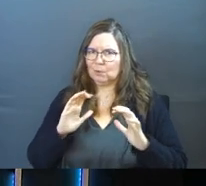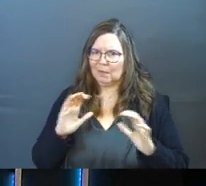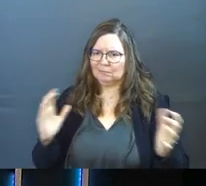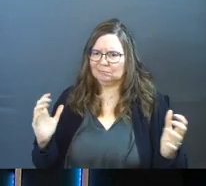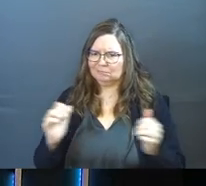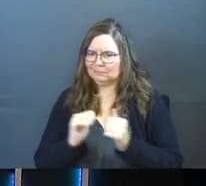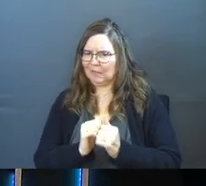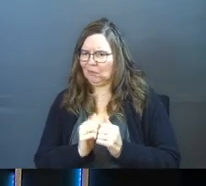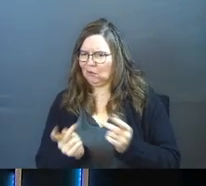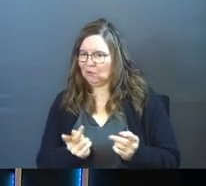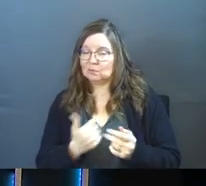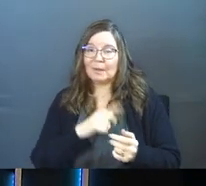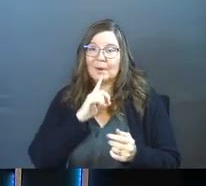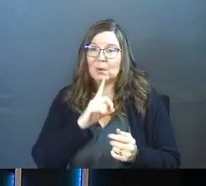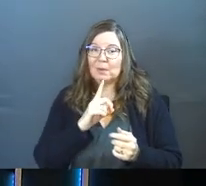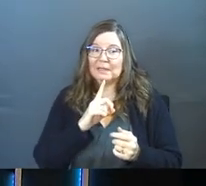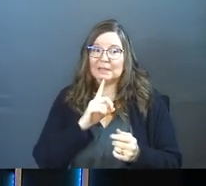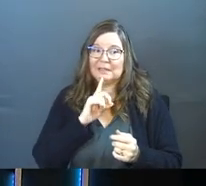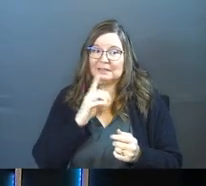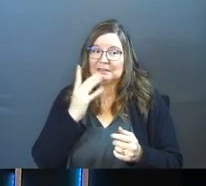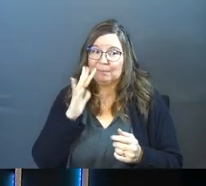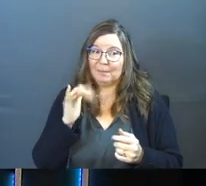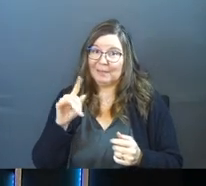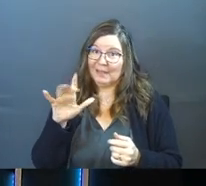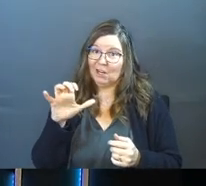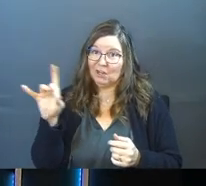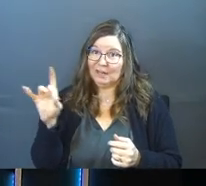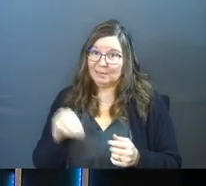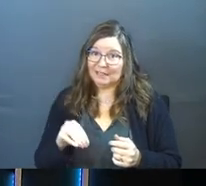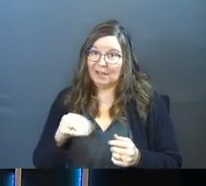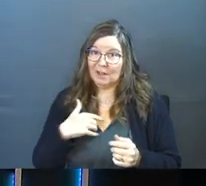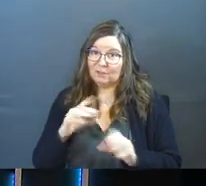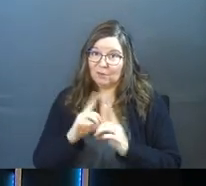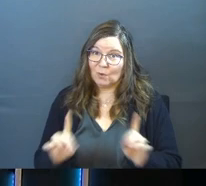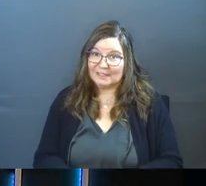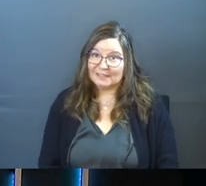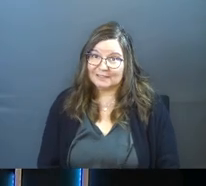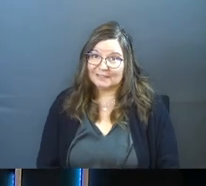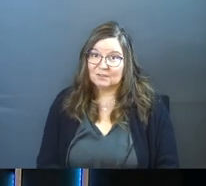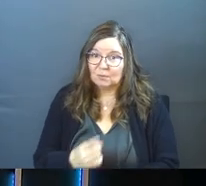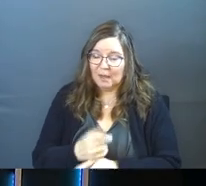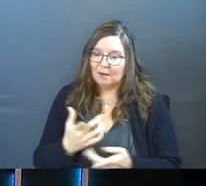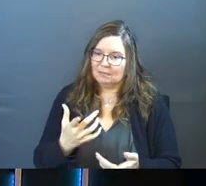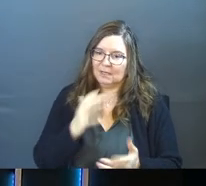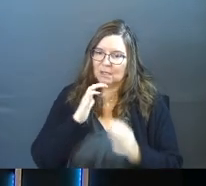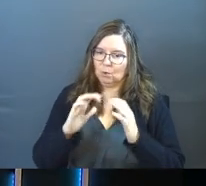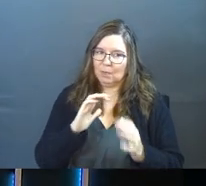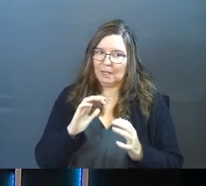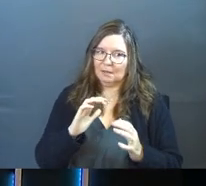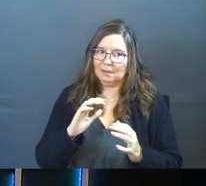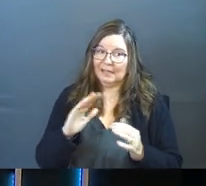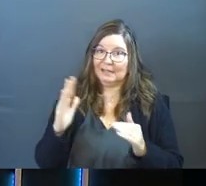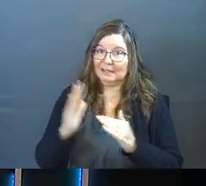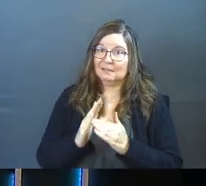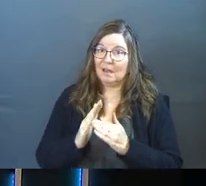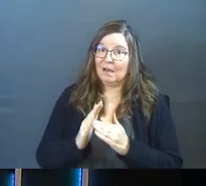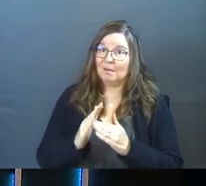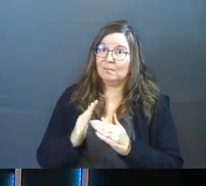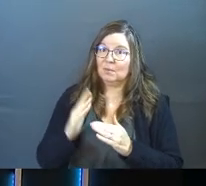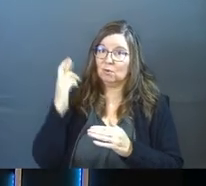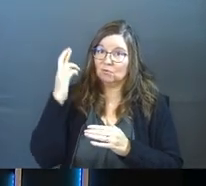together. And so again, I'm not super math smart, but that's 108% of divorces, right? And communication is the number